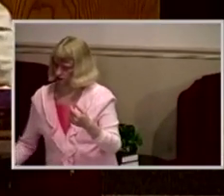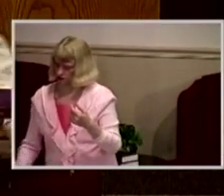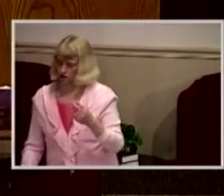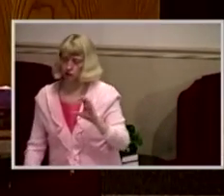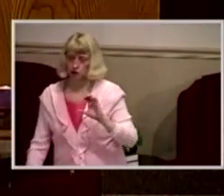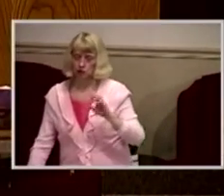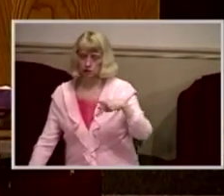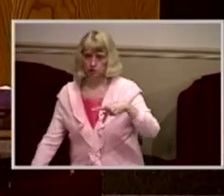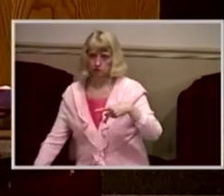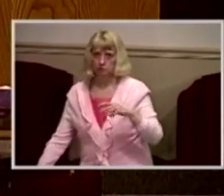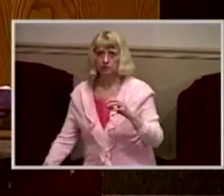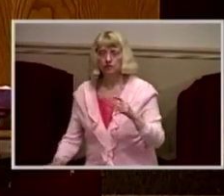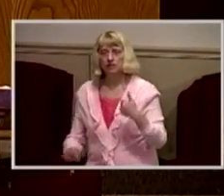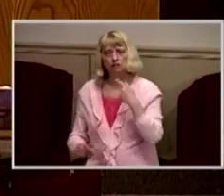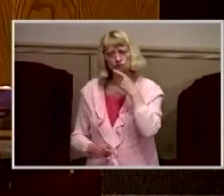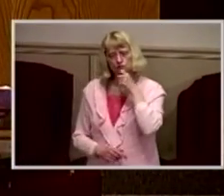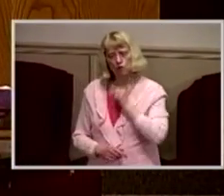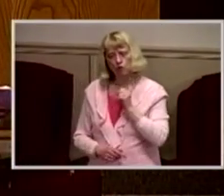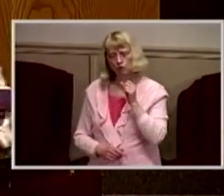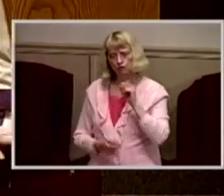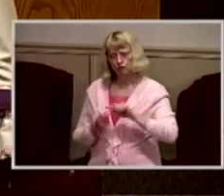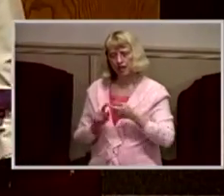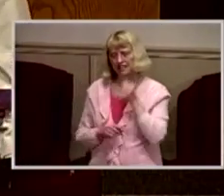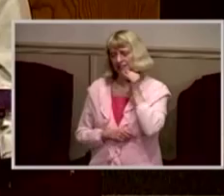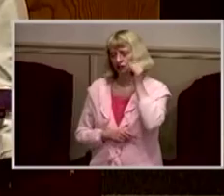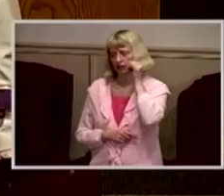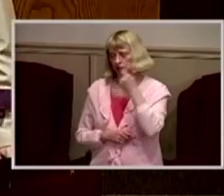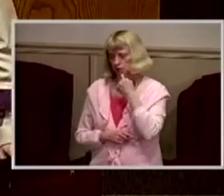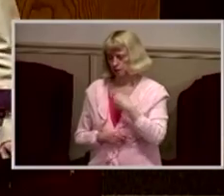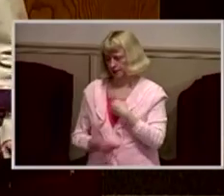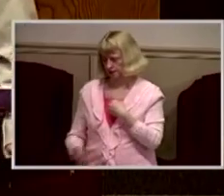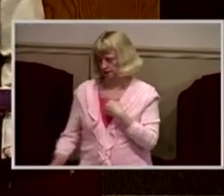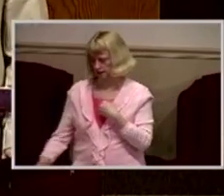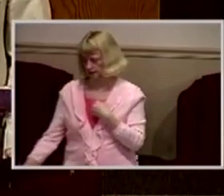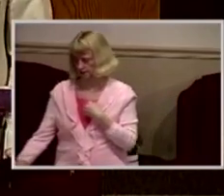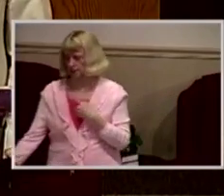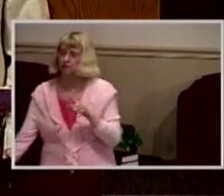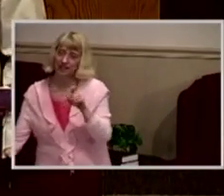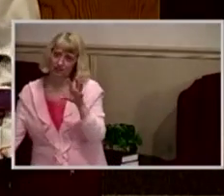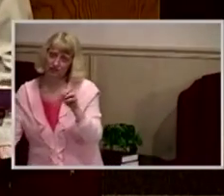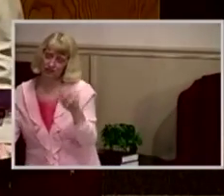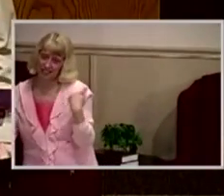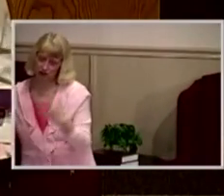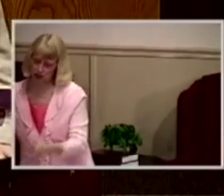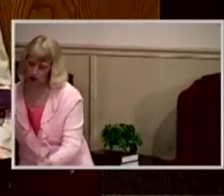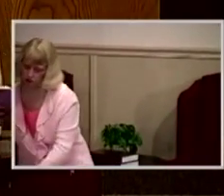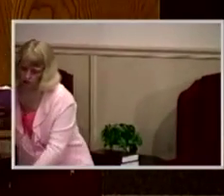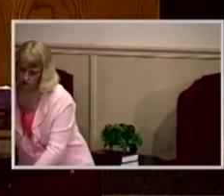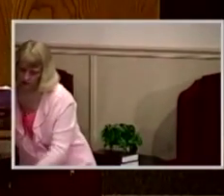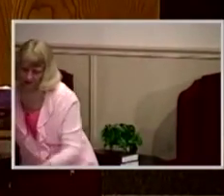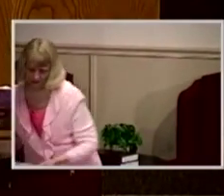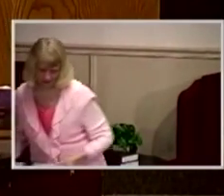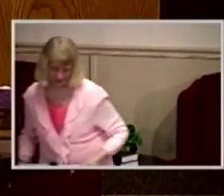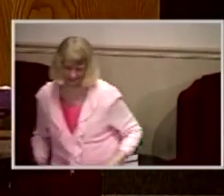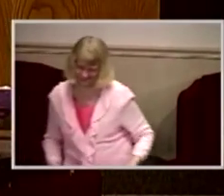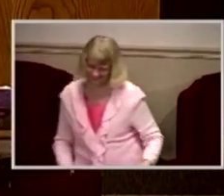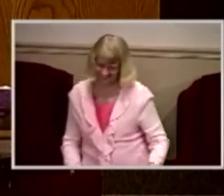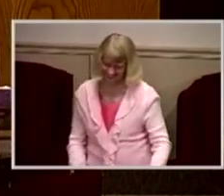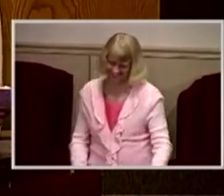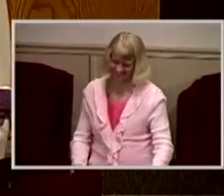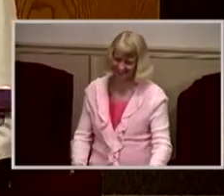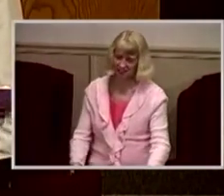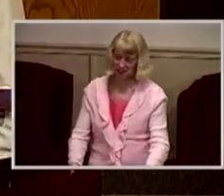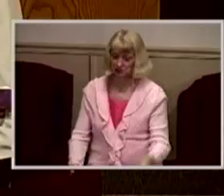Charles Spurgeon said, "An old friend said to me yesterday," 150 years ago at least, Charles Spurgeon's